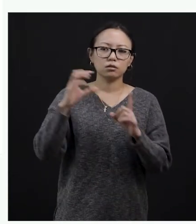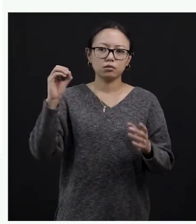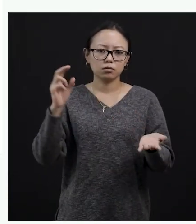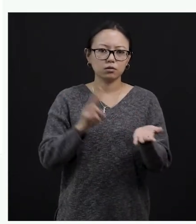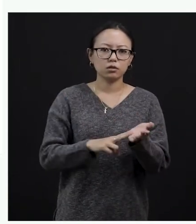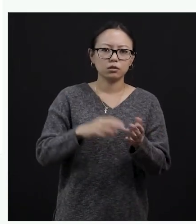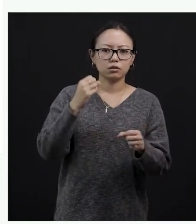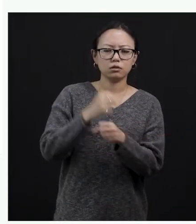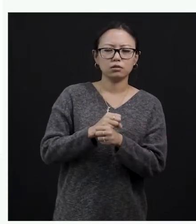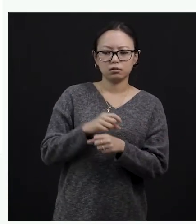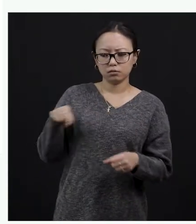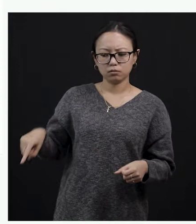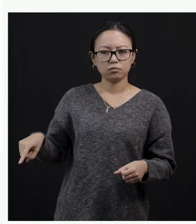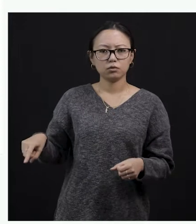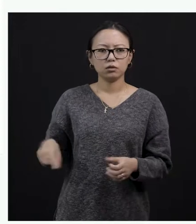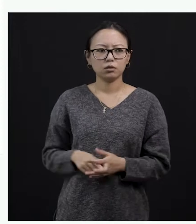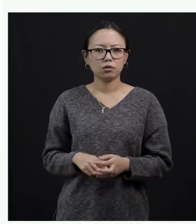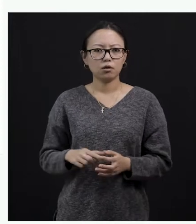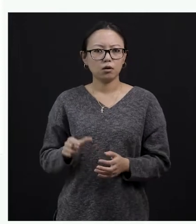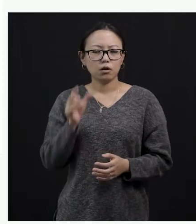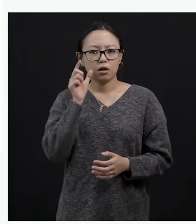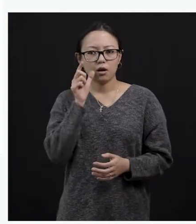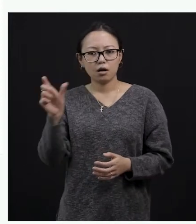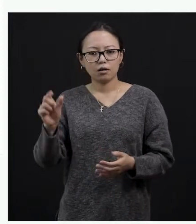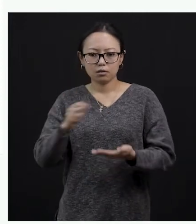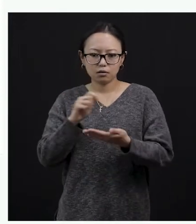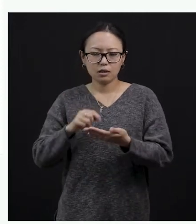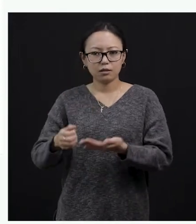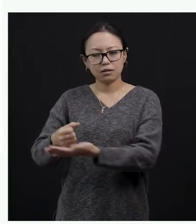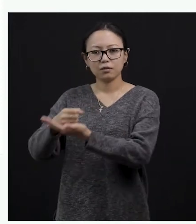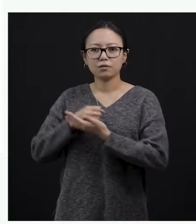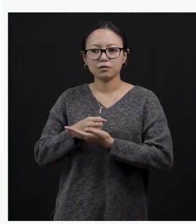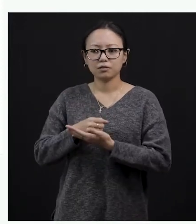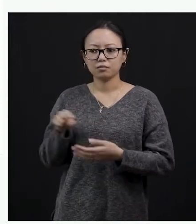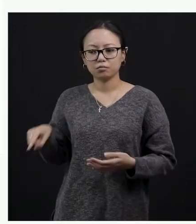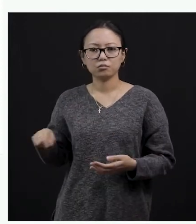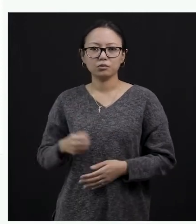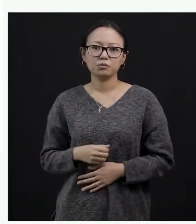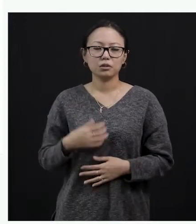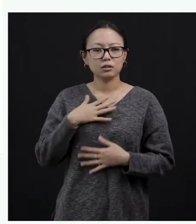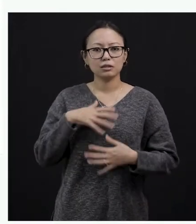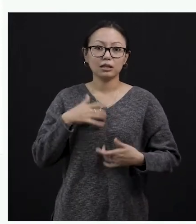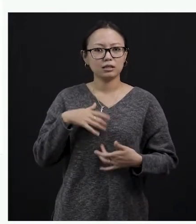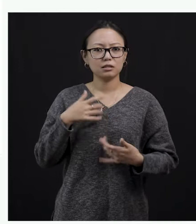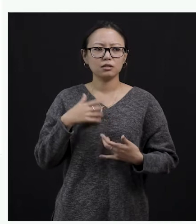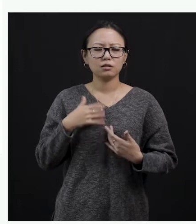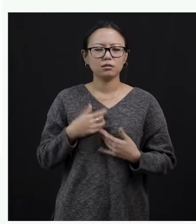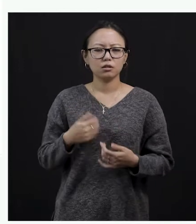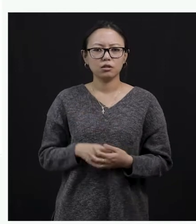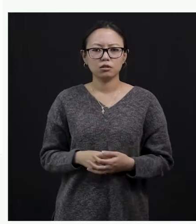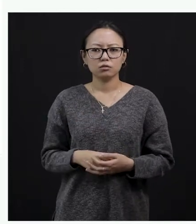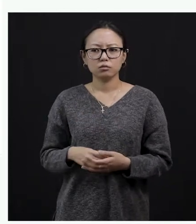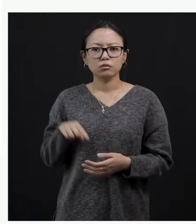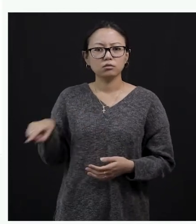that was sent by her aunt from the postman, she became so curious and she wanted to know.